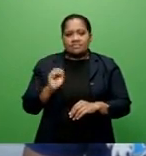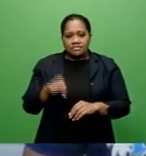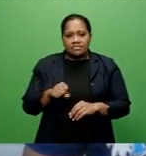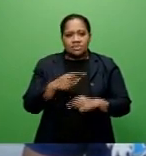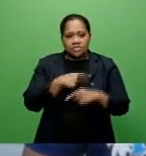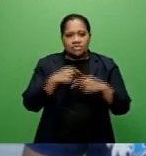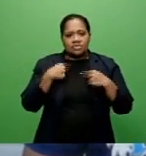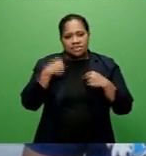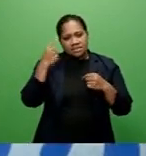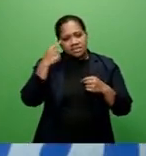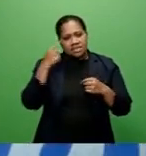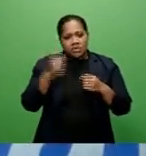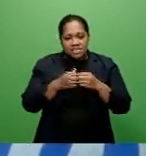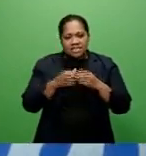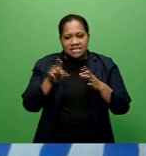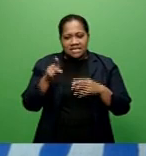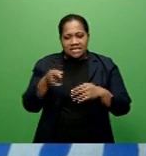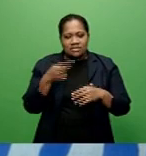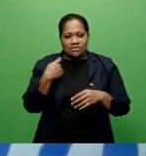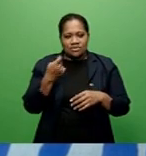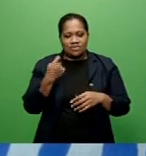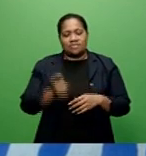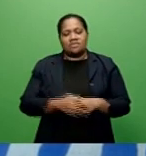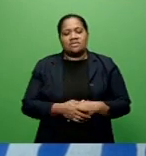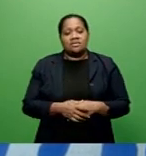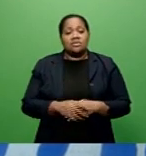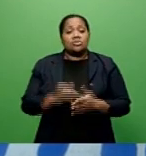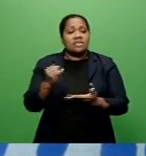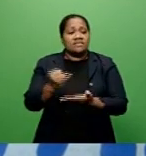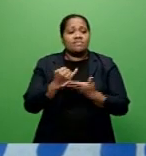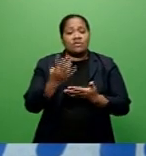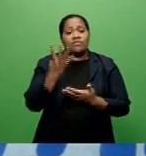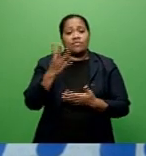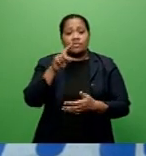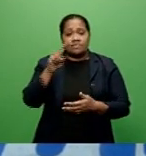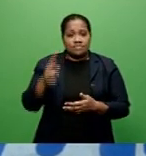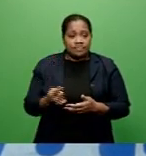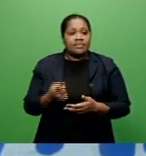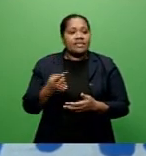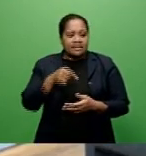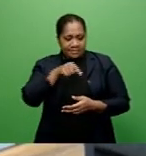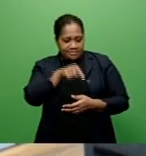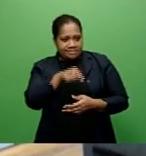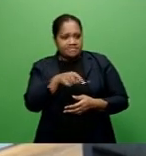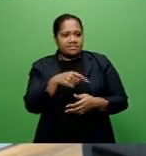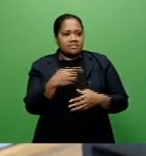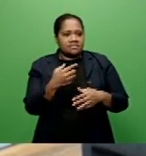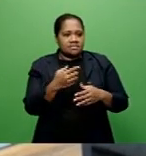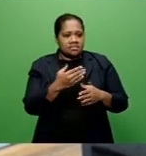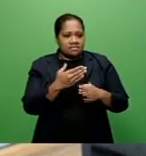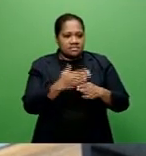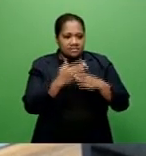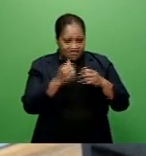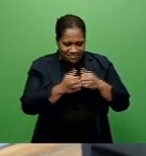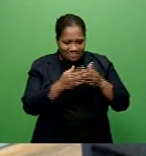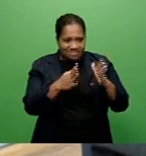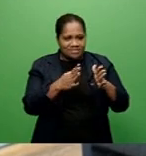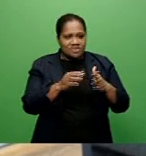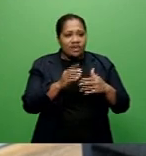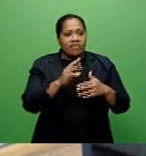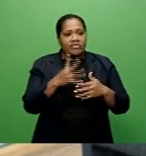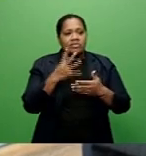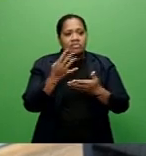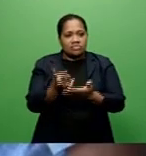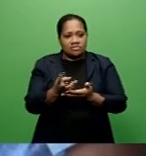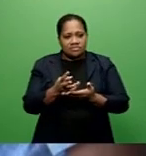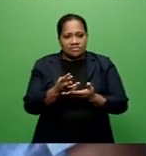we will start that very soon. An investment of $4 grand has seen this small restaurant generate a steady income for their family of